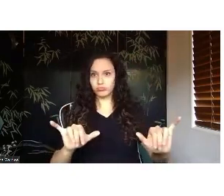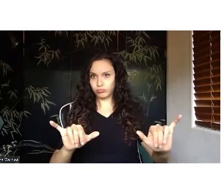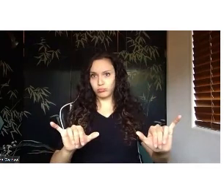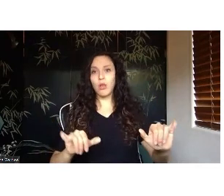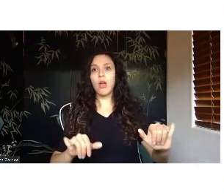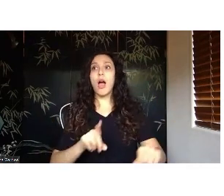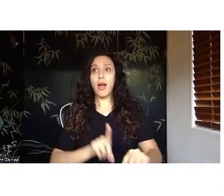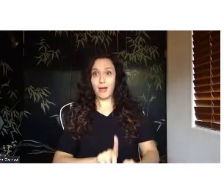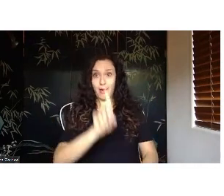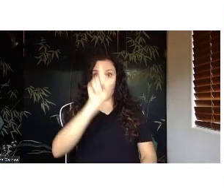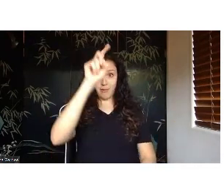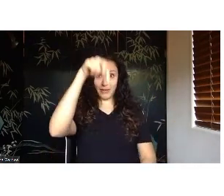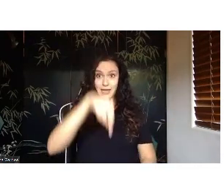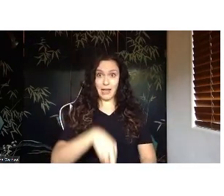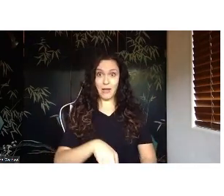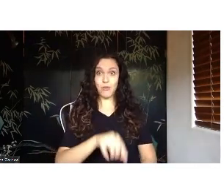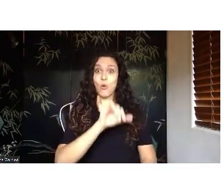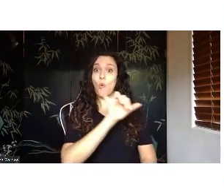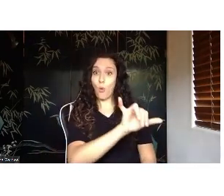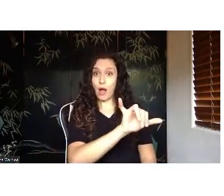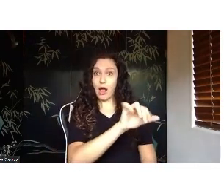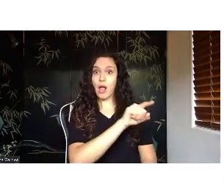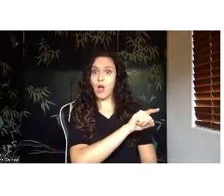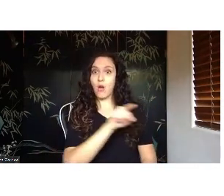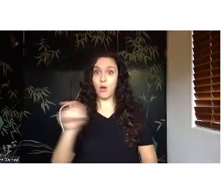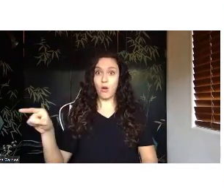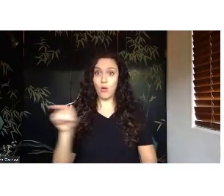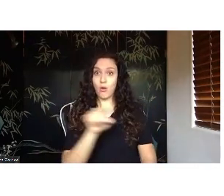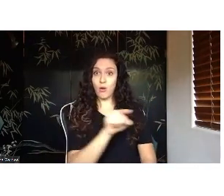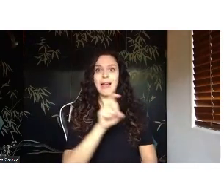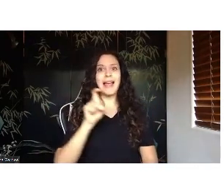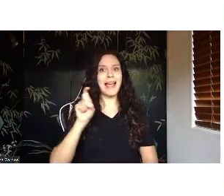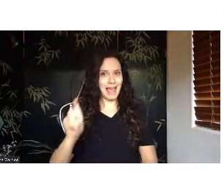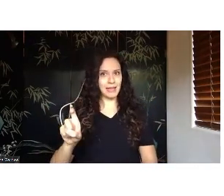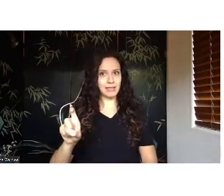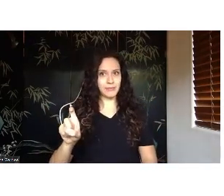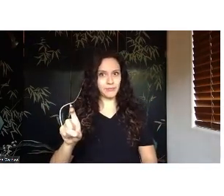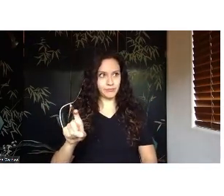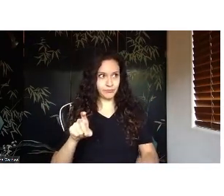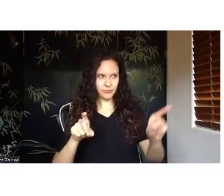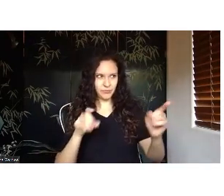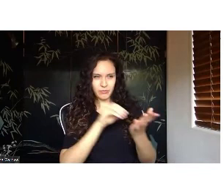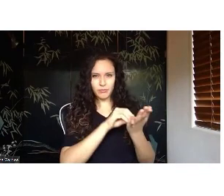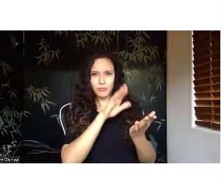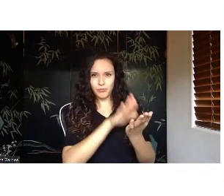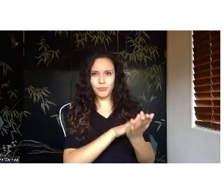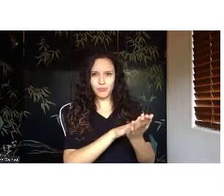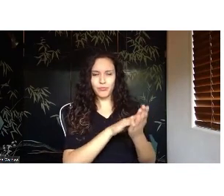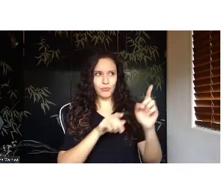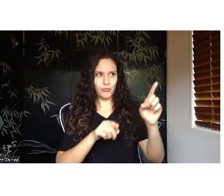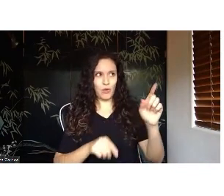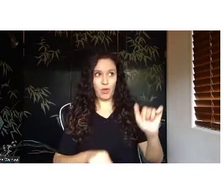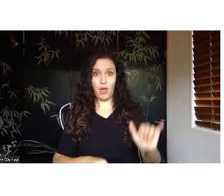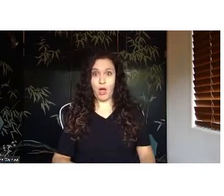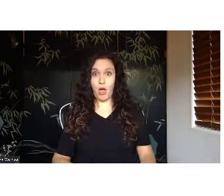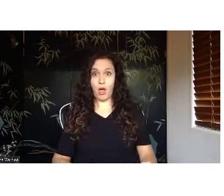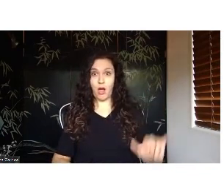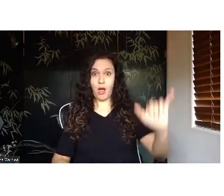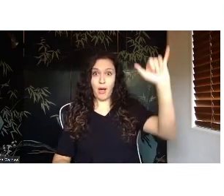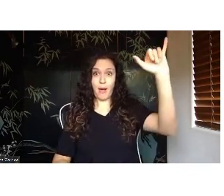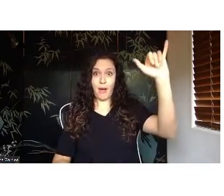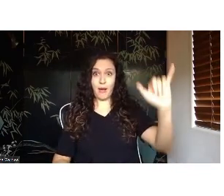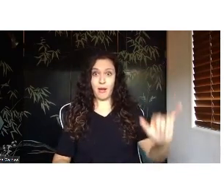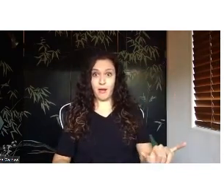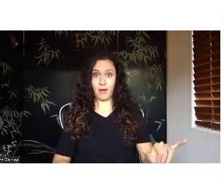my x-axis. It will never change. Up and down is always y. Side to side is always x. Okay, so I'll write over here. Up